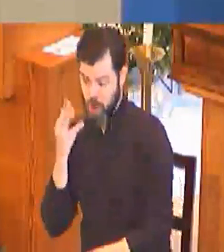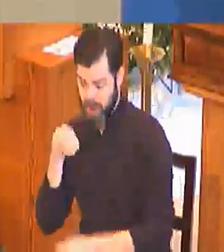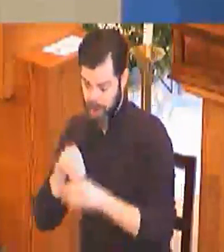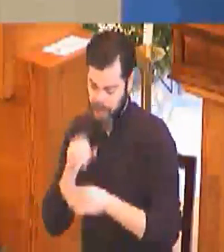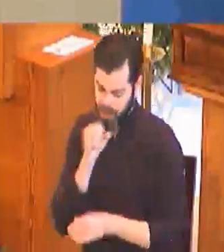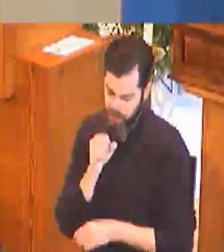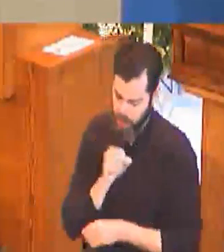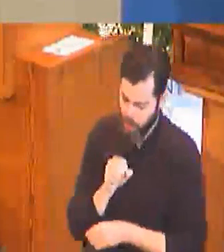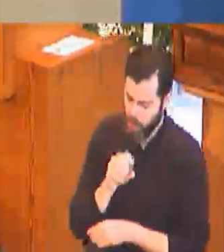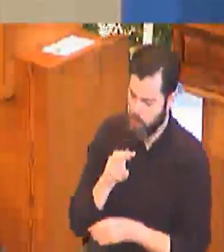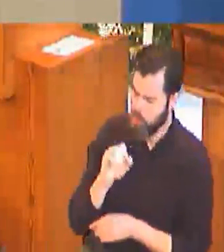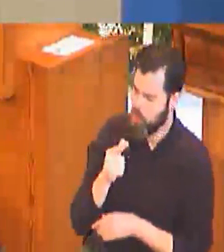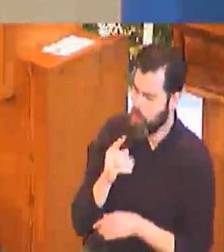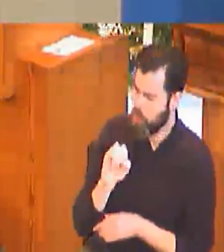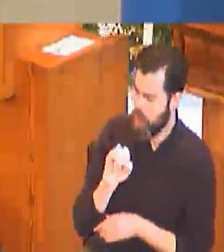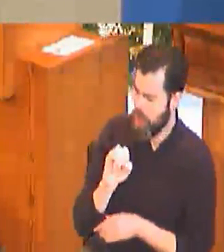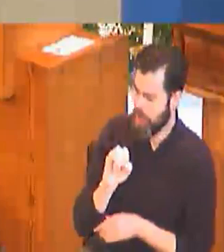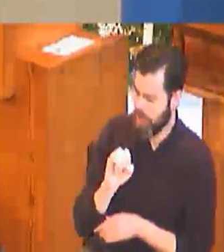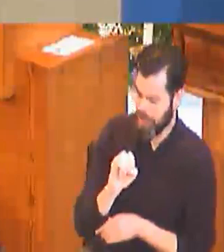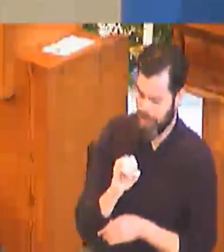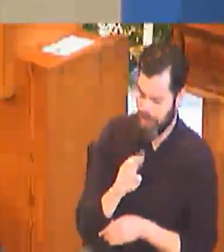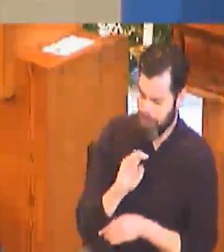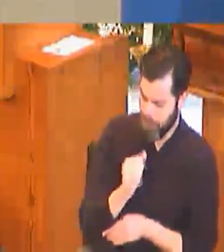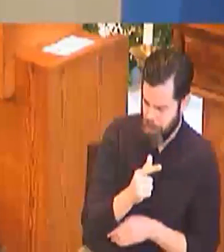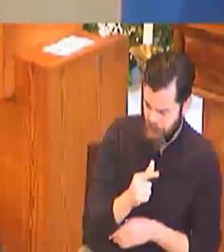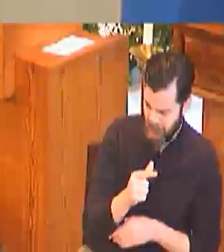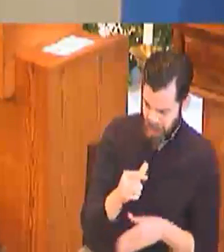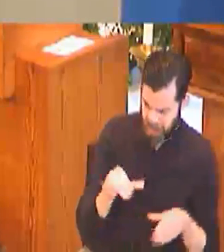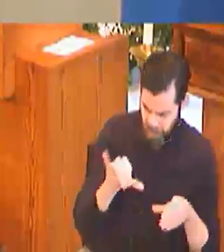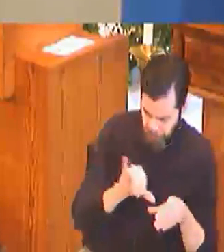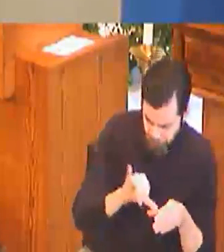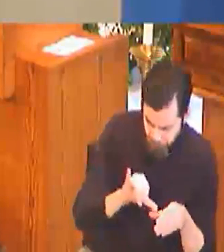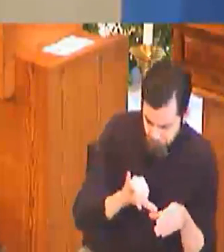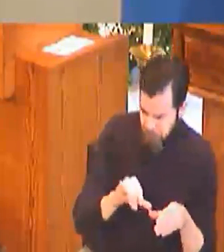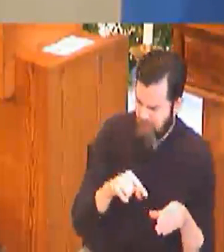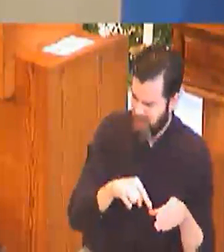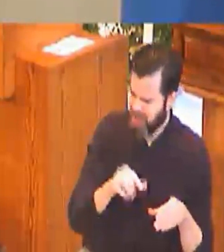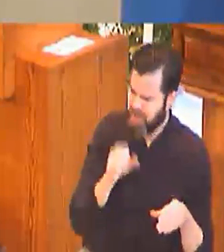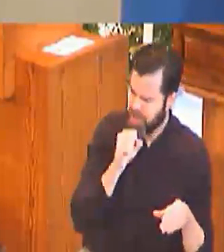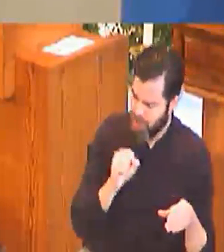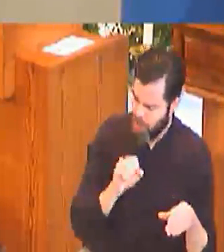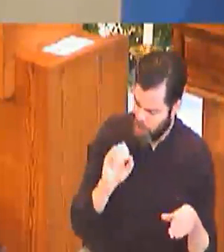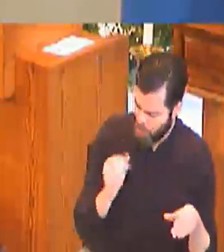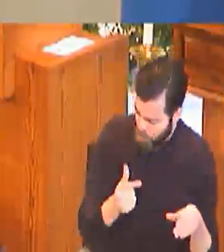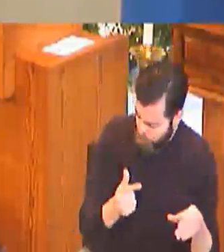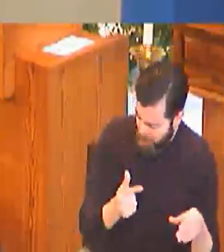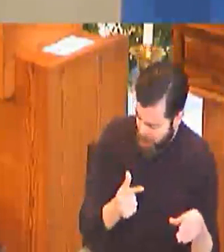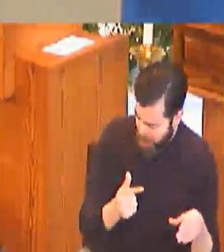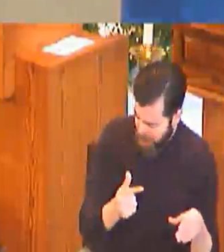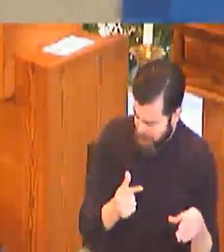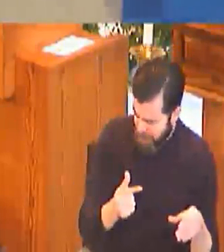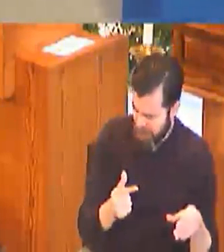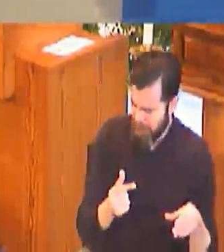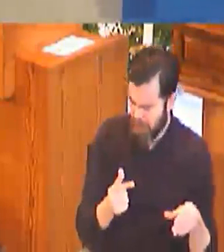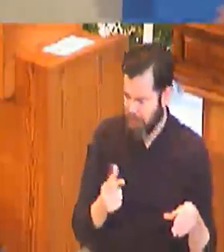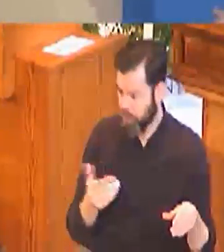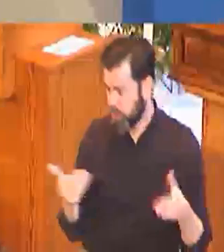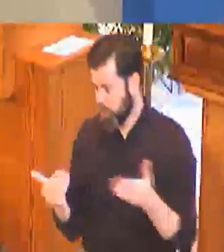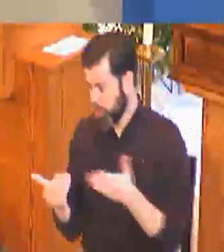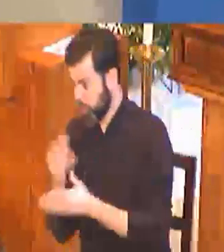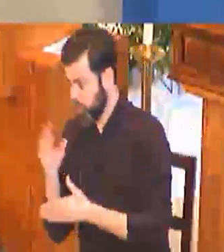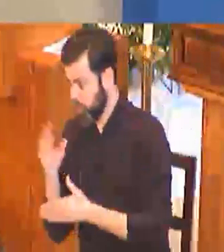old wineskins have completely lost their elasticity and they will burst. But if we put new wine into new wineskins,